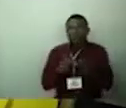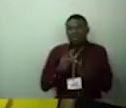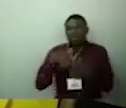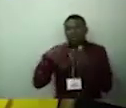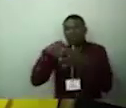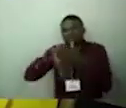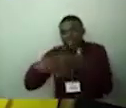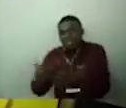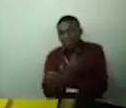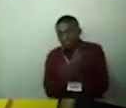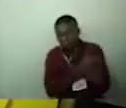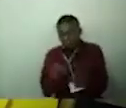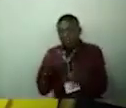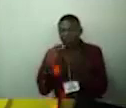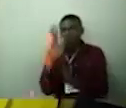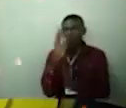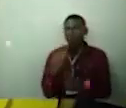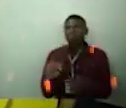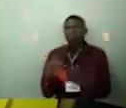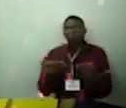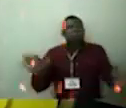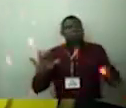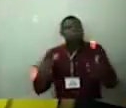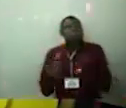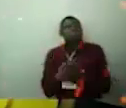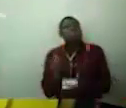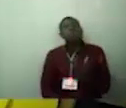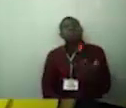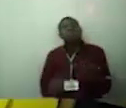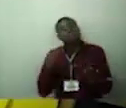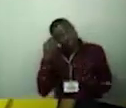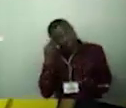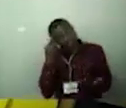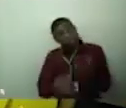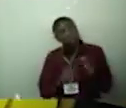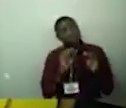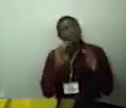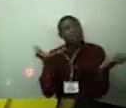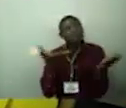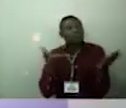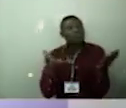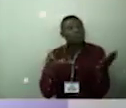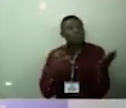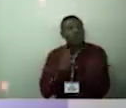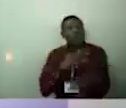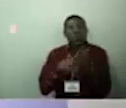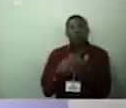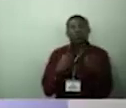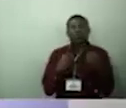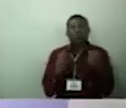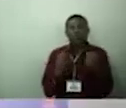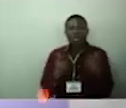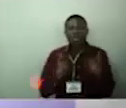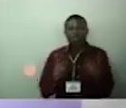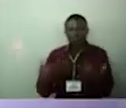the new arrangement of God. After all, what the author is trying to teach here is that, behold, there is a